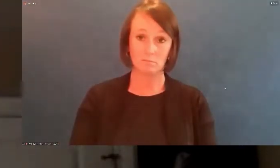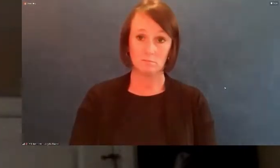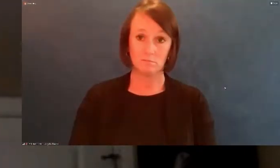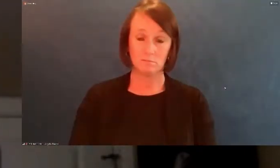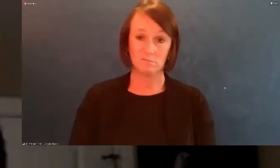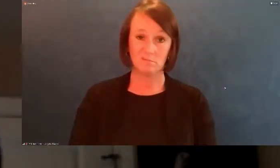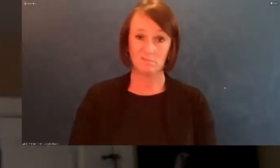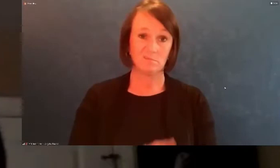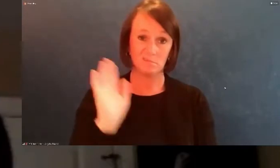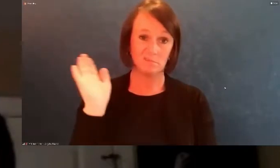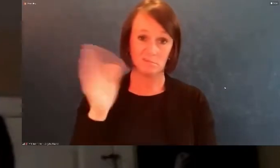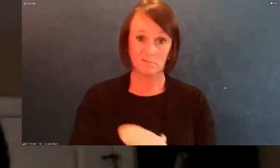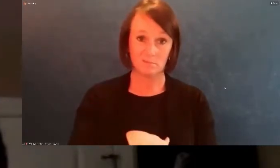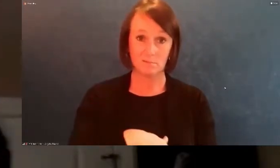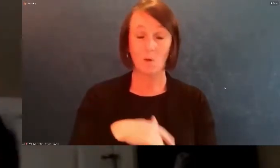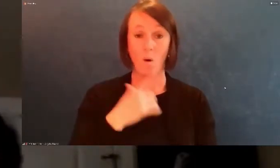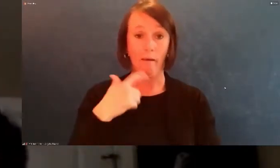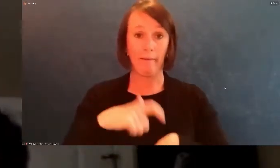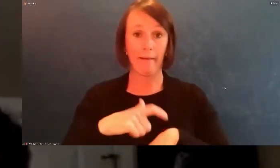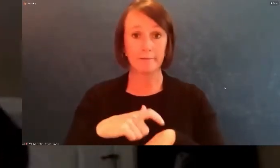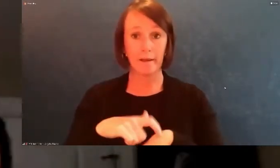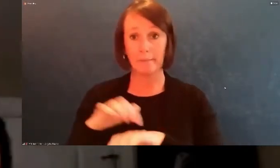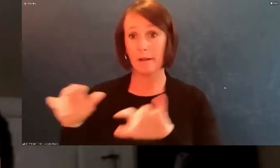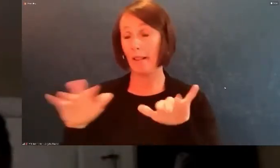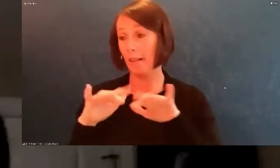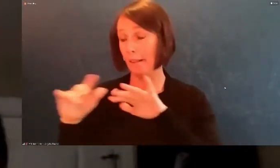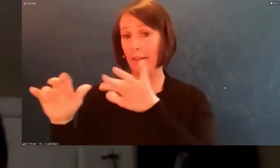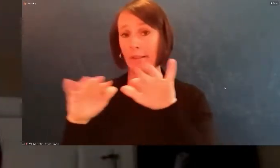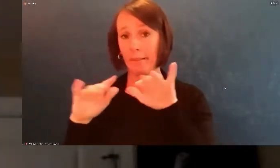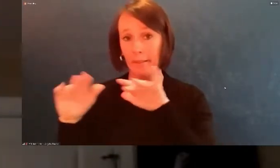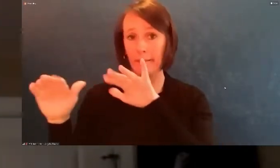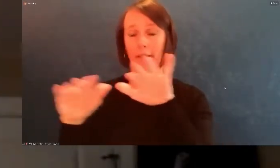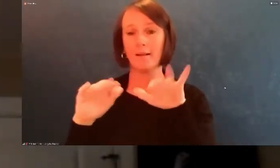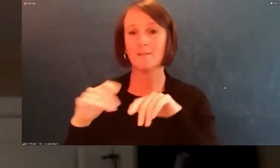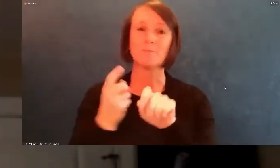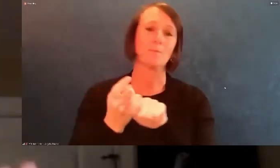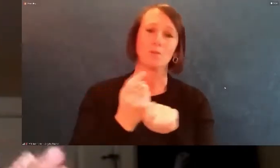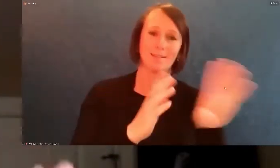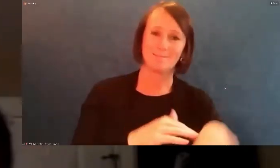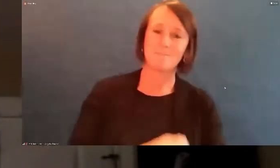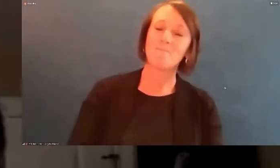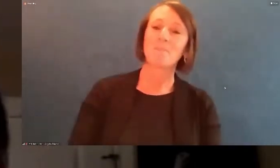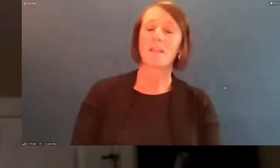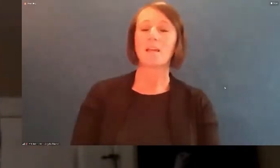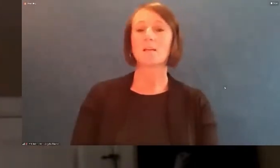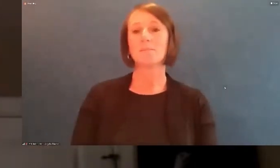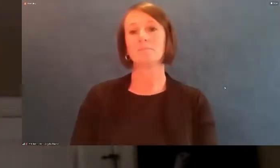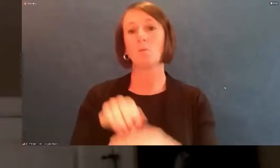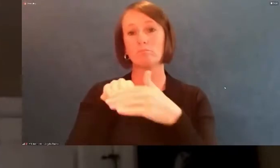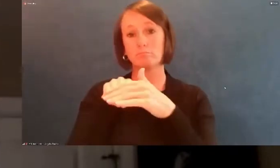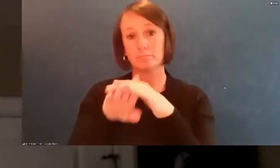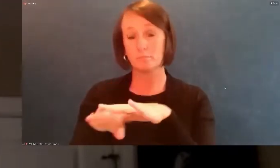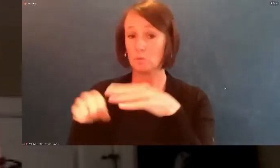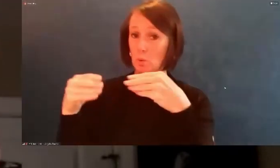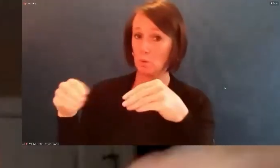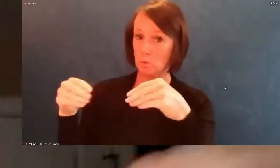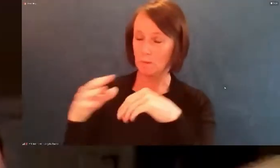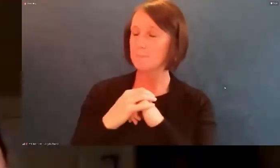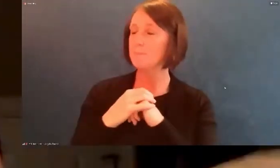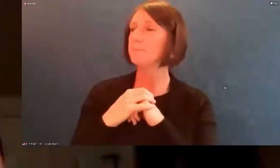debated, we've had a lot of counseling sessions about, no, I'm just kidding. So I go into this pottery